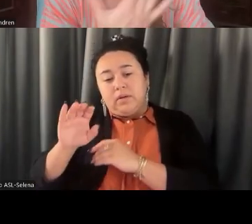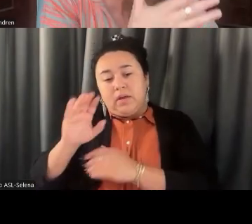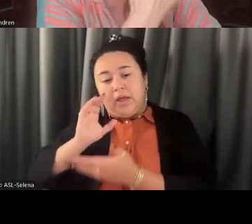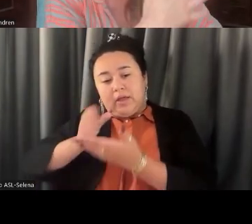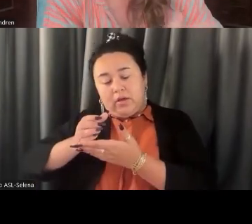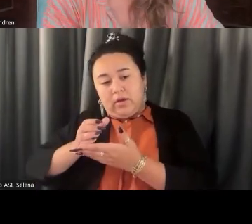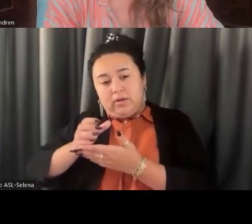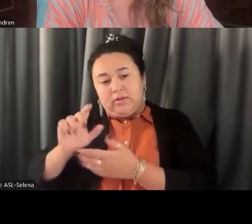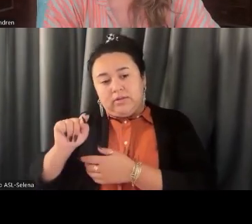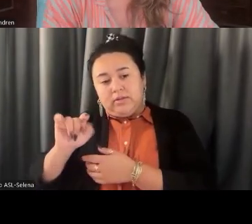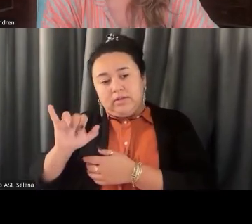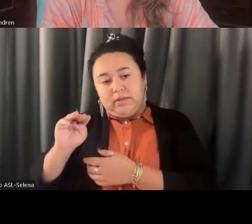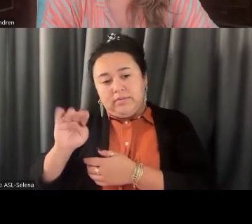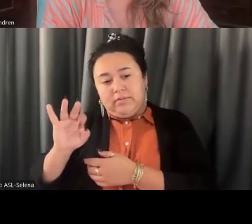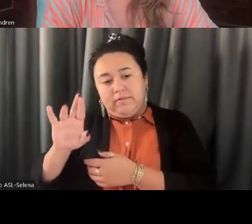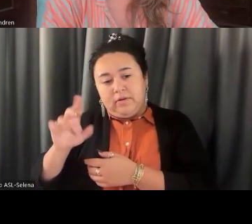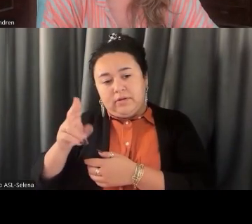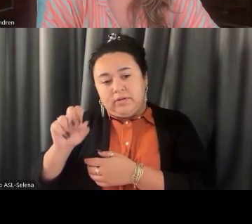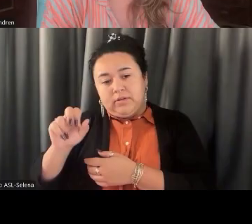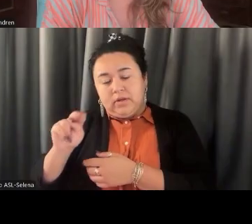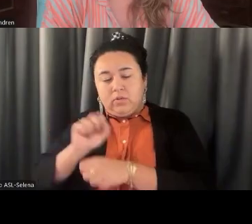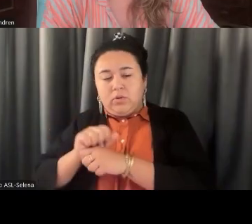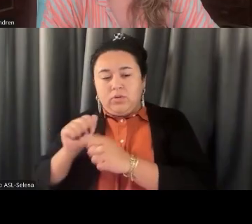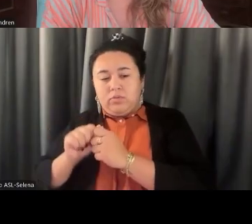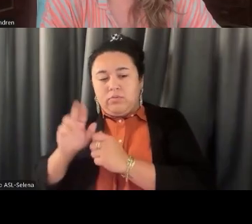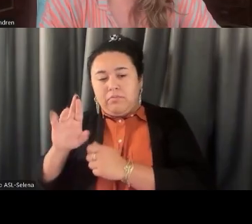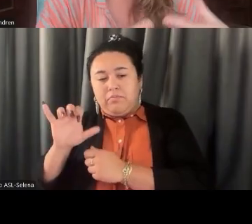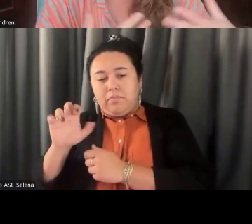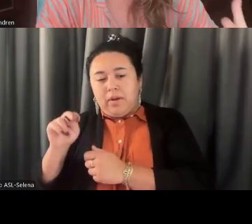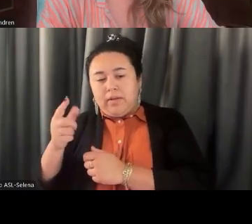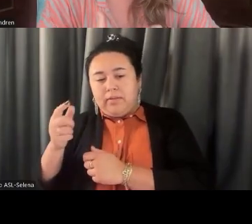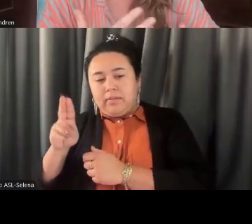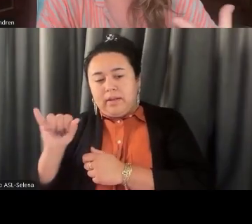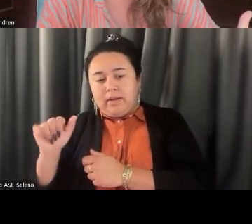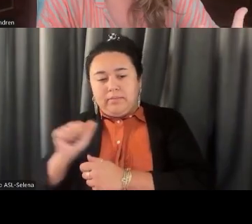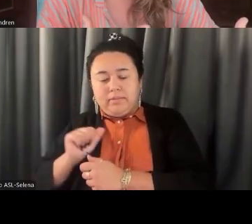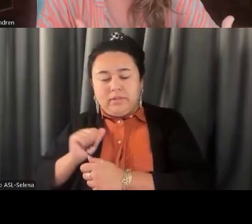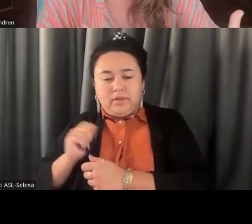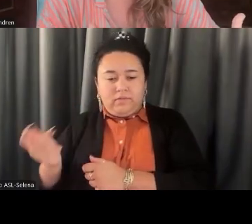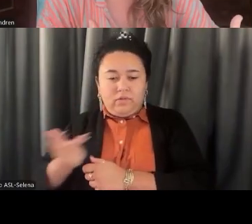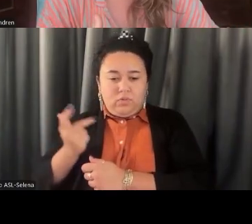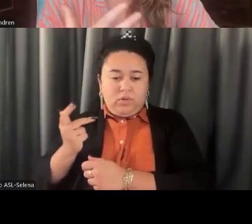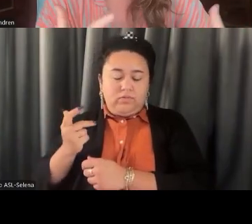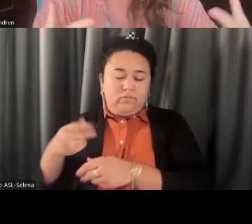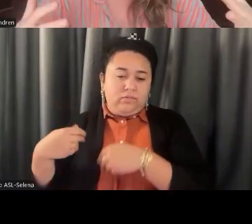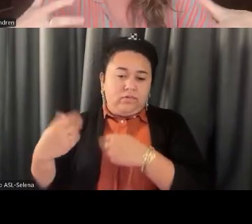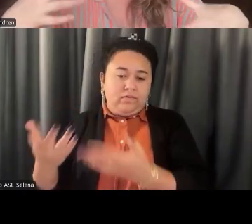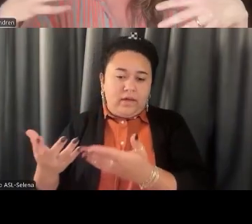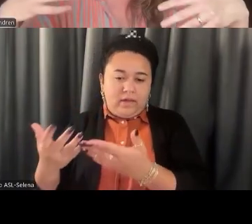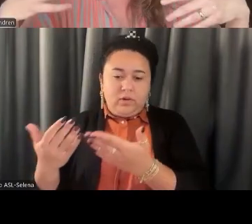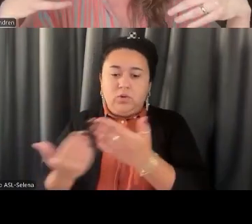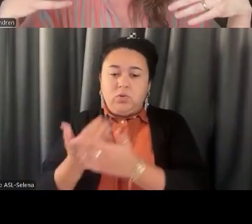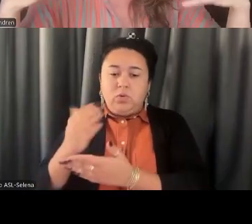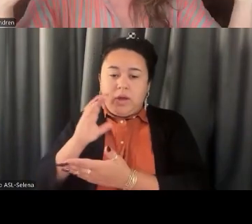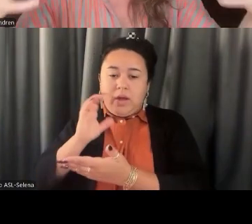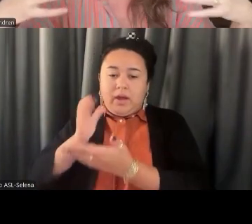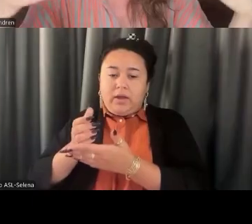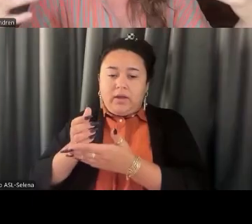work, who worked with Brian Glennie and myself on these to bring this kind of new icon into line with